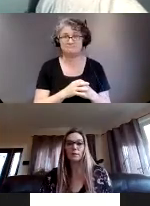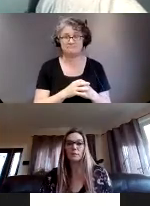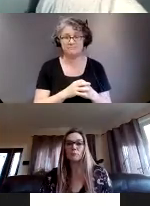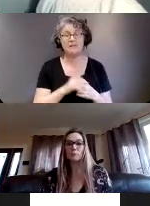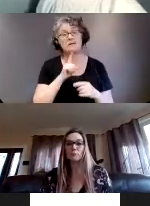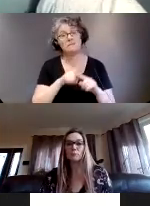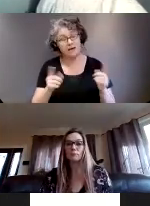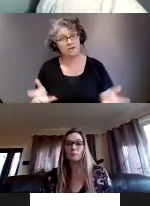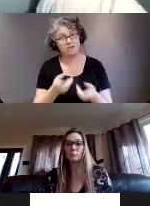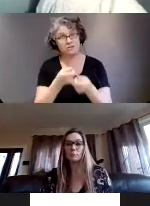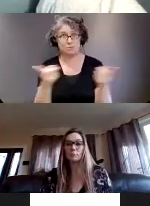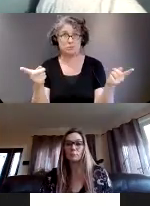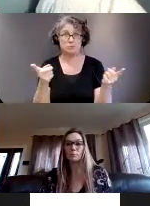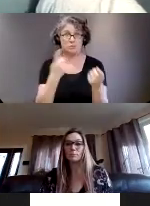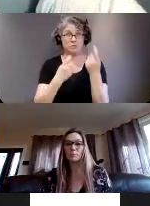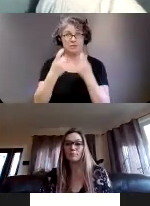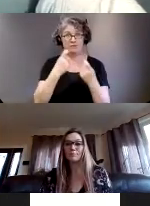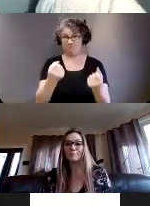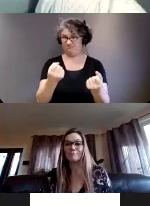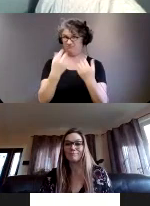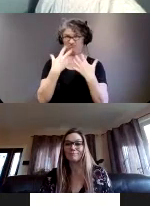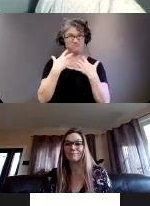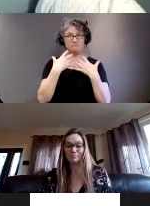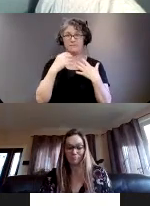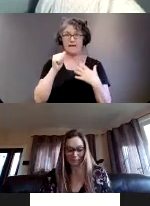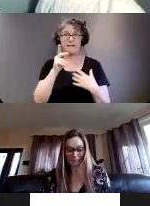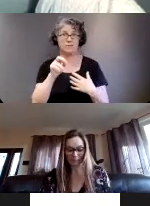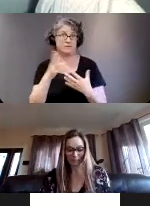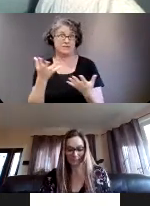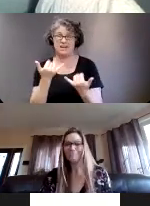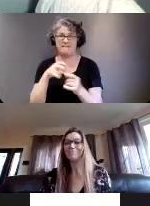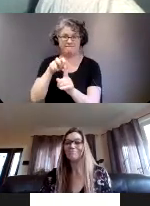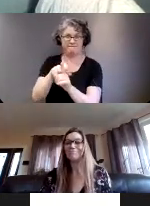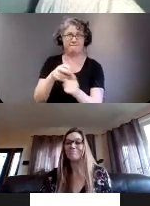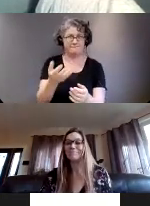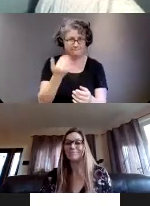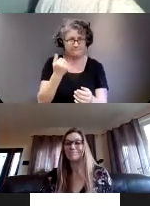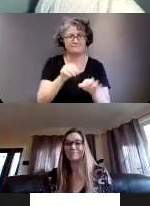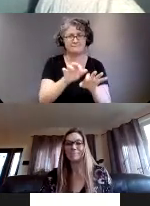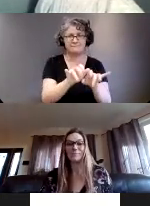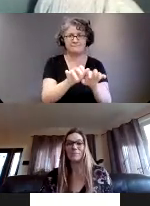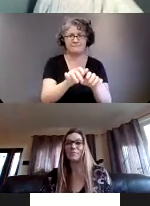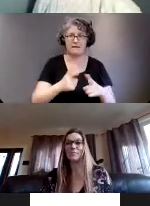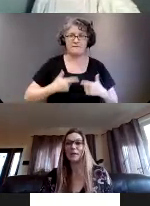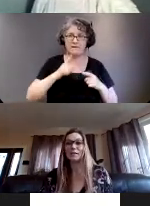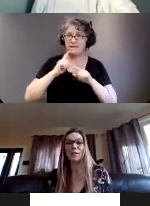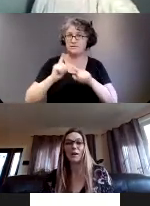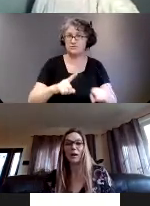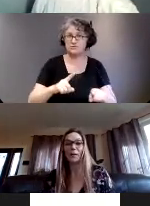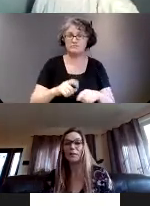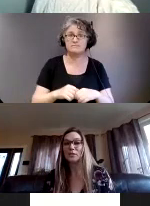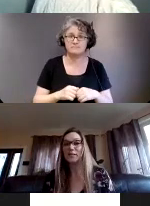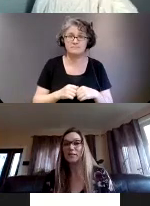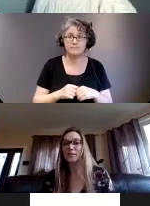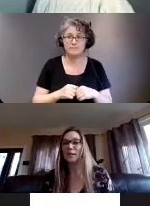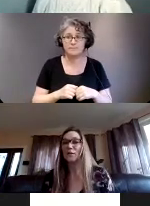encourage everyone to get your questions in. So Amber, you got her here right now. Get them in and she can answer them live. Yes,